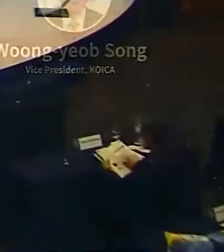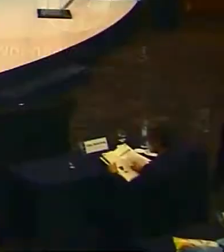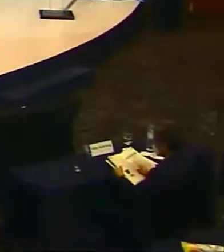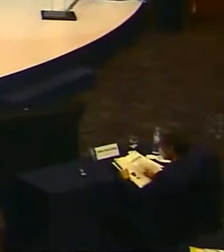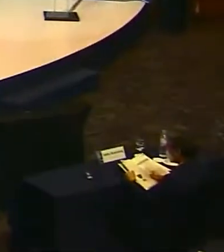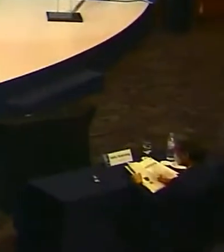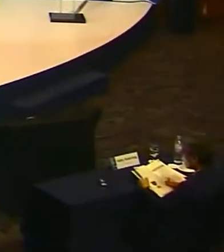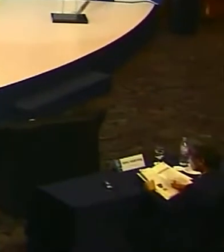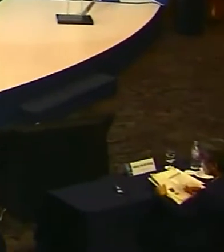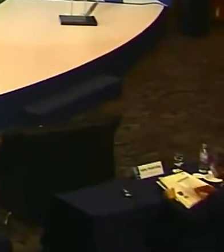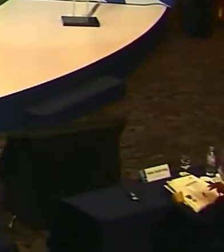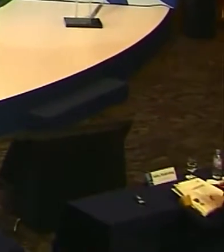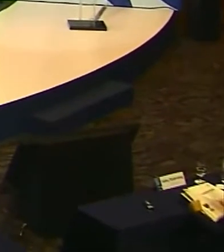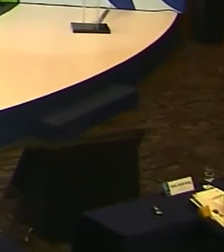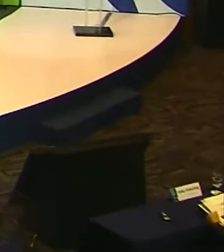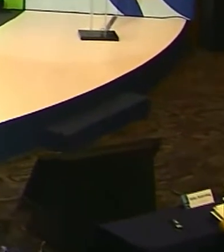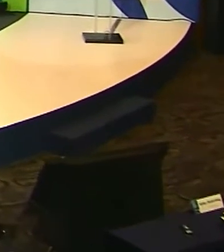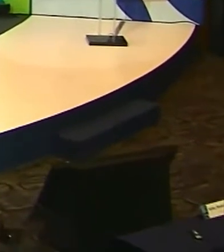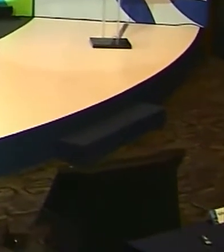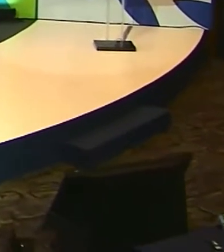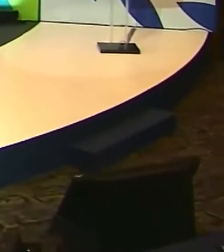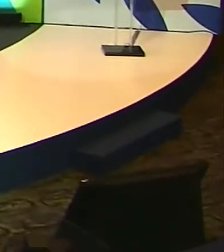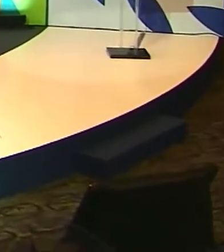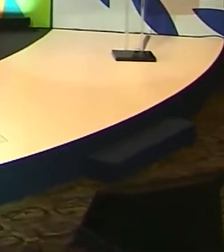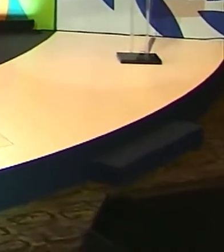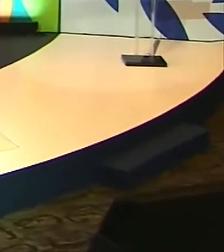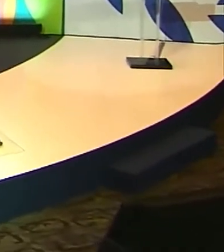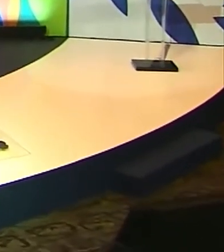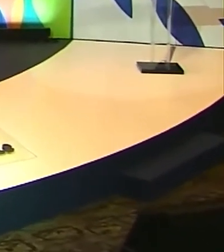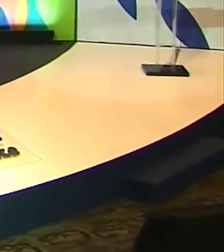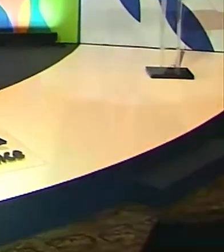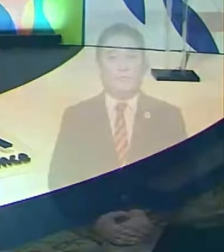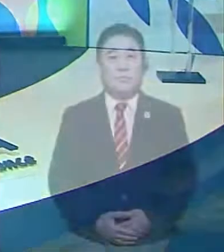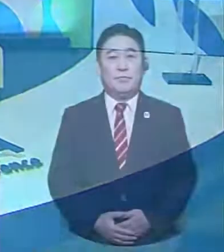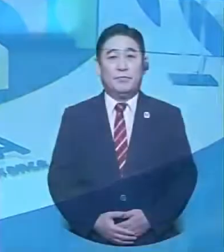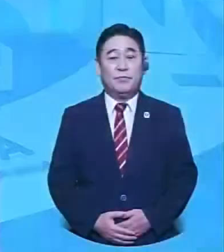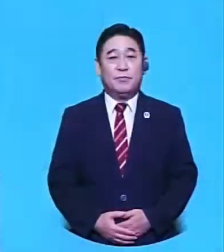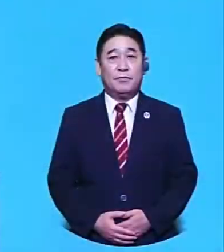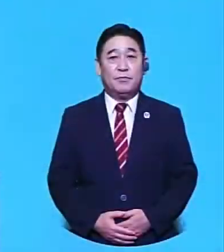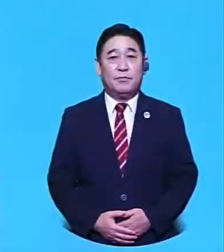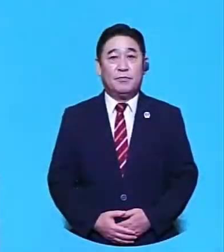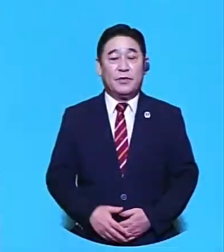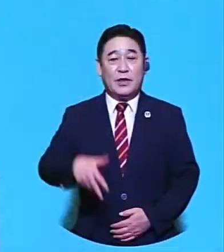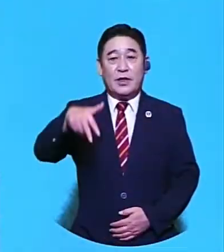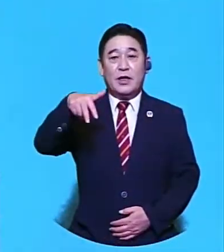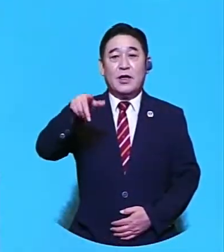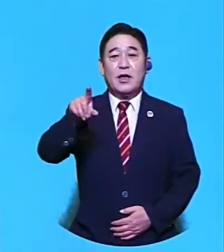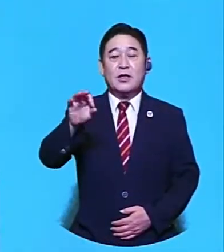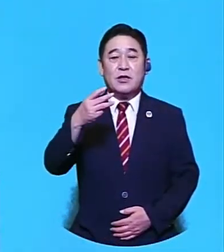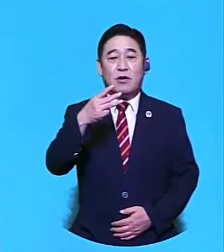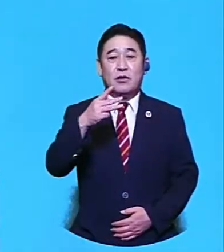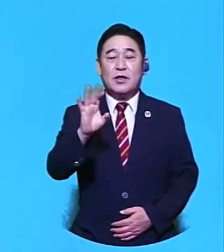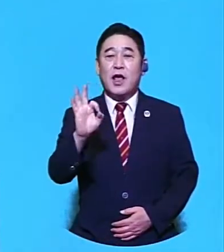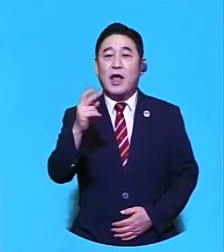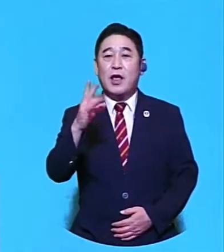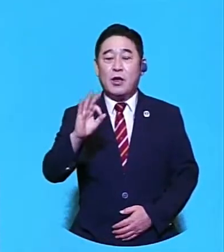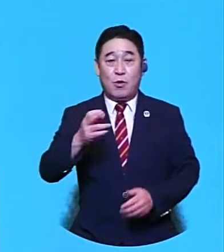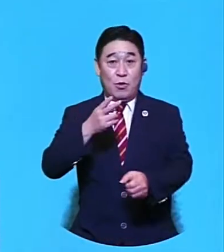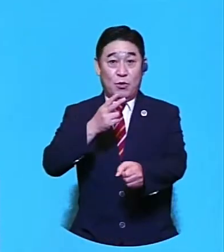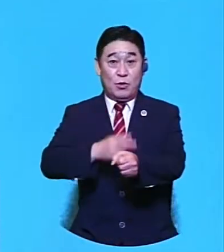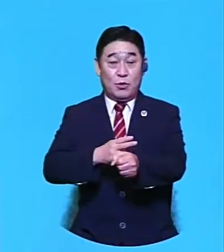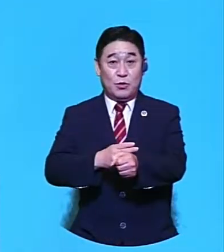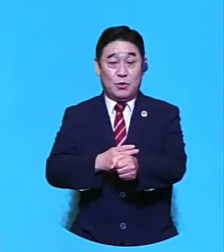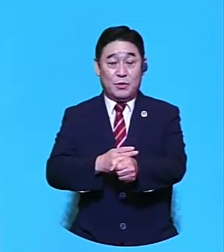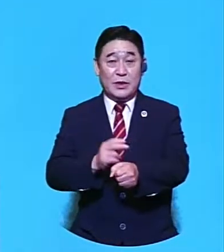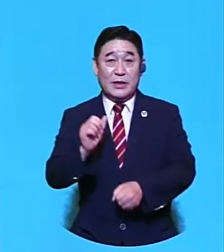Professor Jung, please proceed with the session from now on. Good morning, good afternoon, good evening, everyone. It's